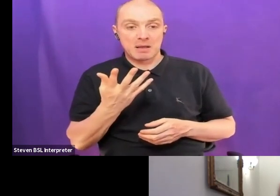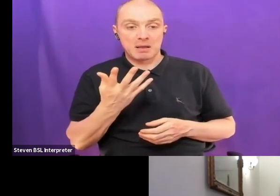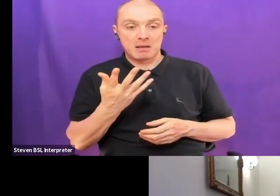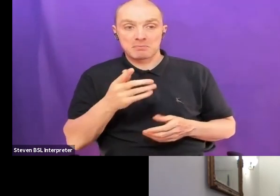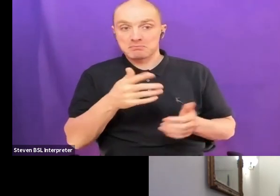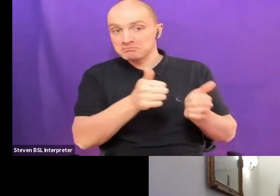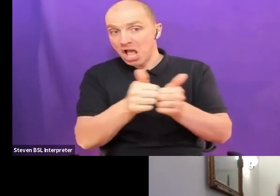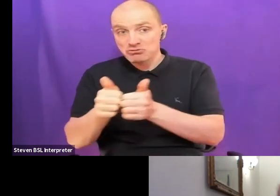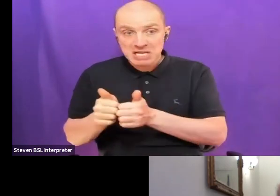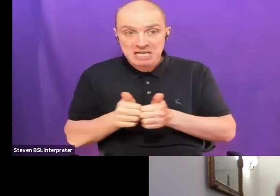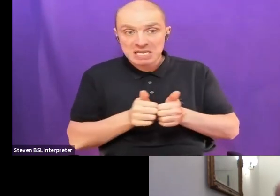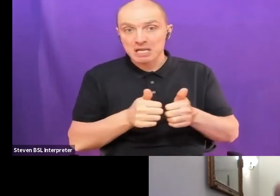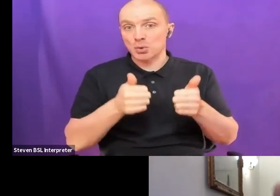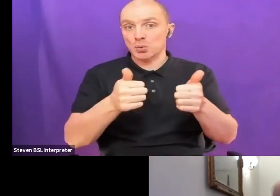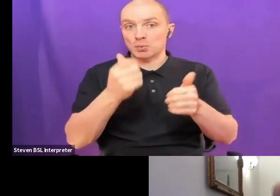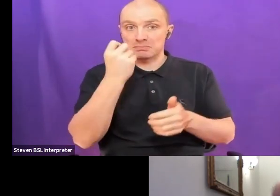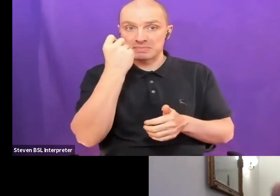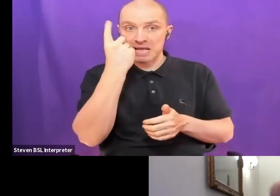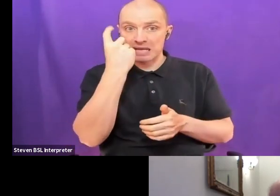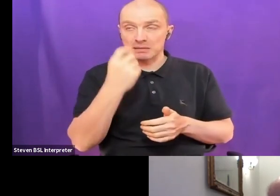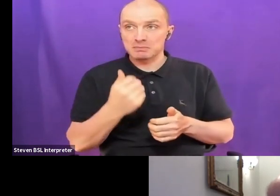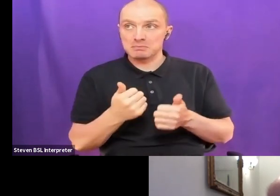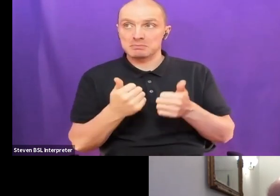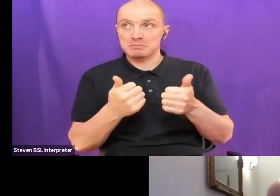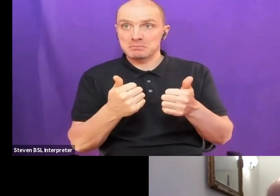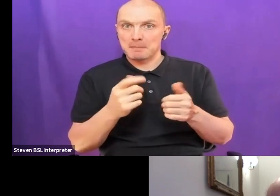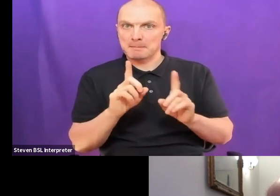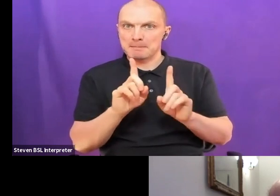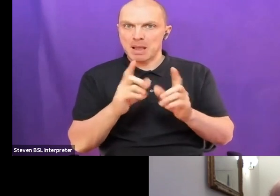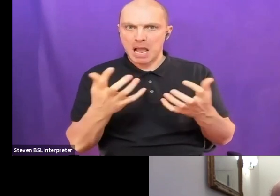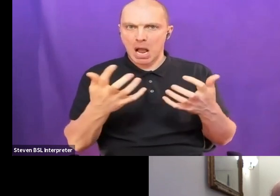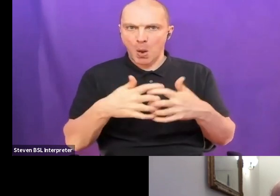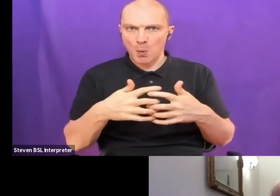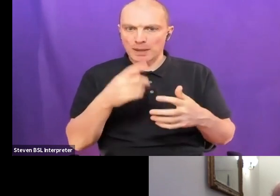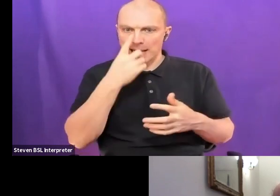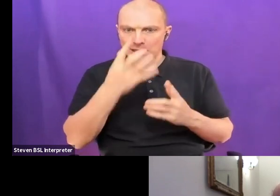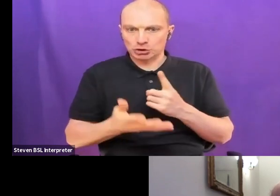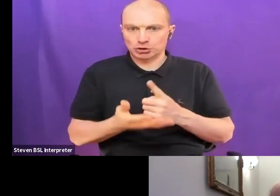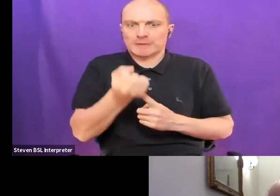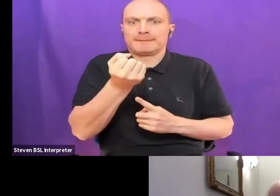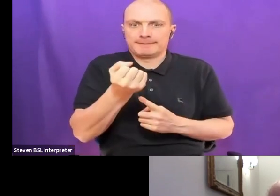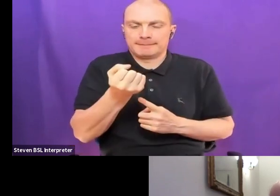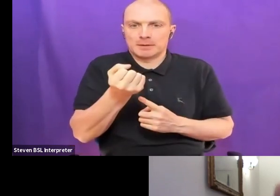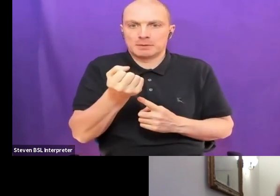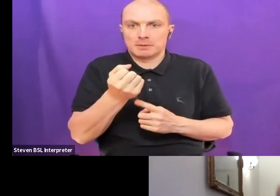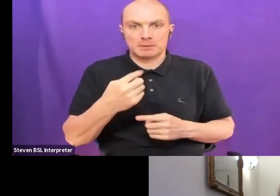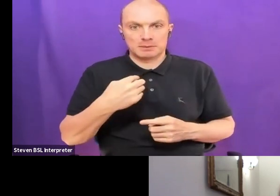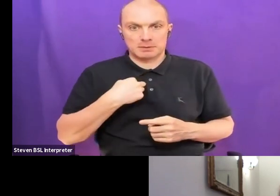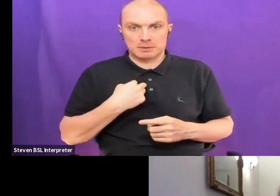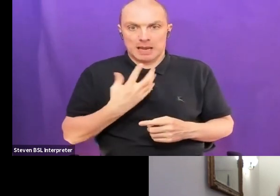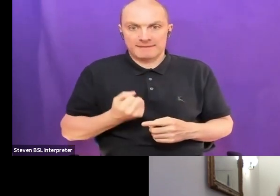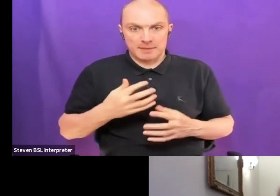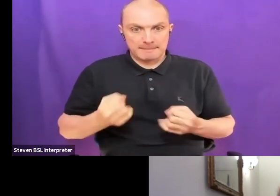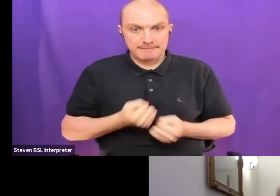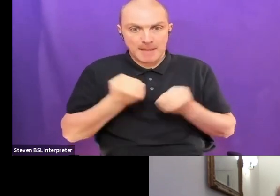how will we achieve them? How will we achieve them? Do we have the right policy levers to make them happen? And are we willing to